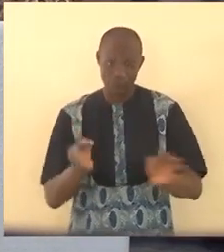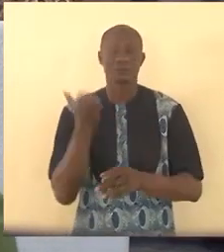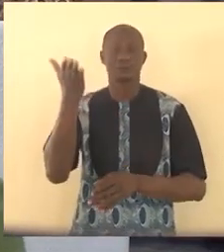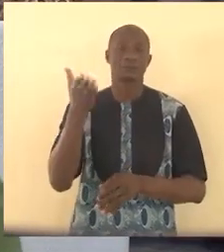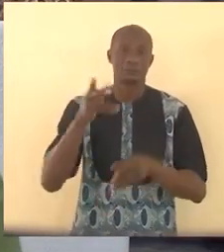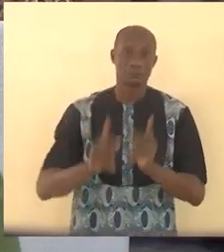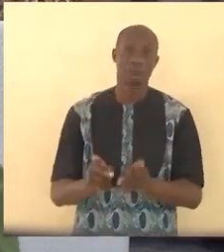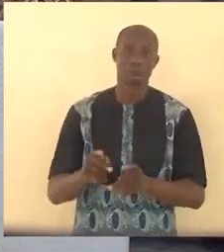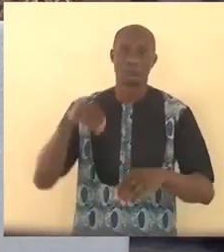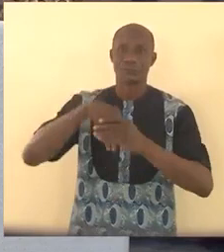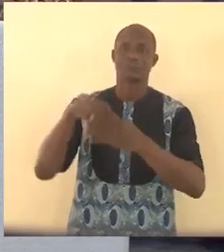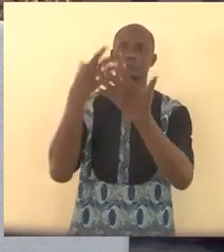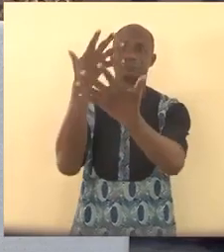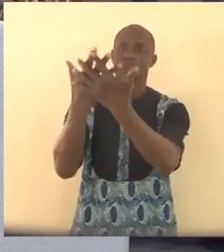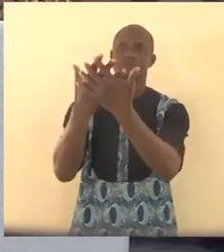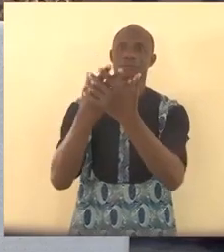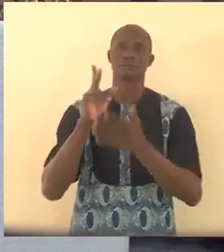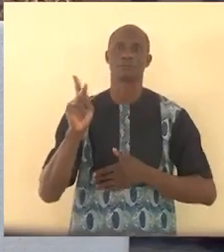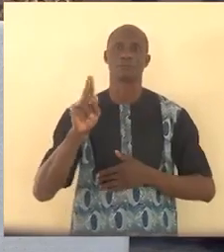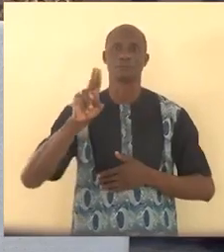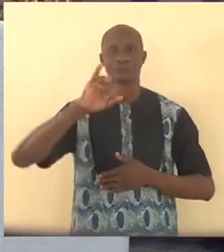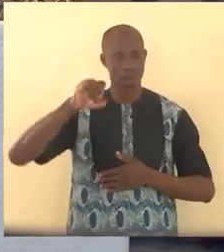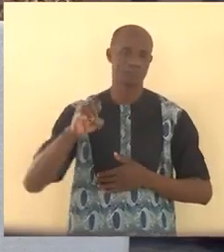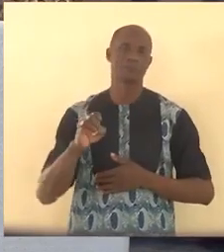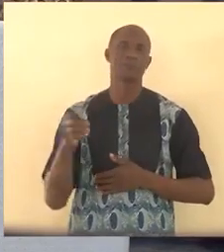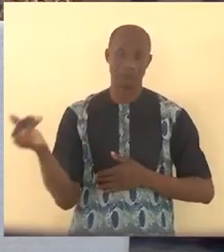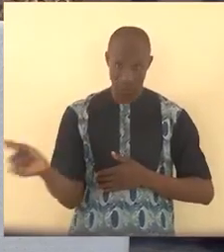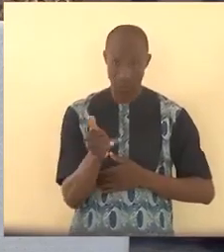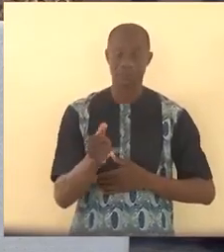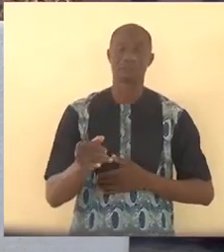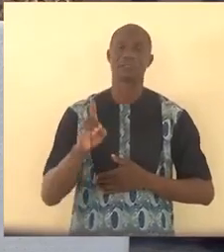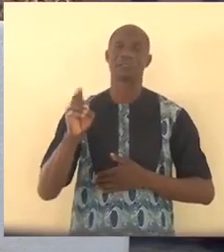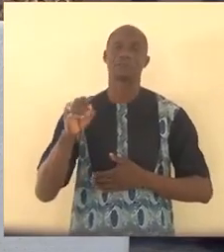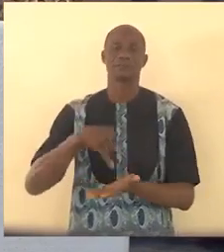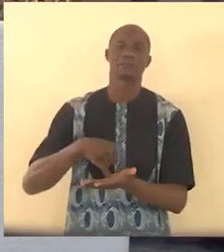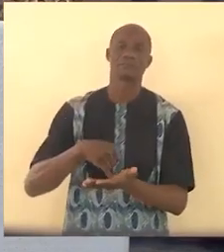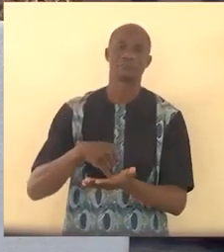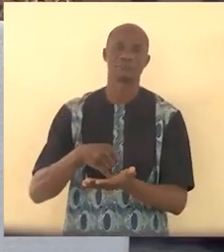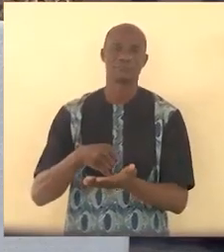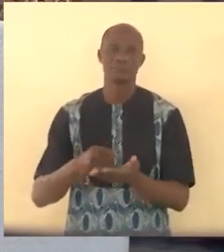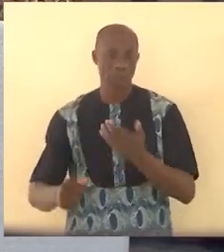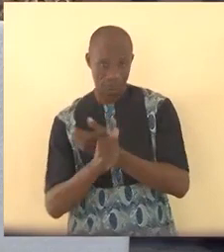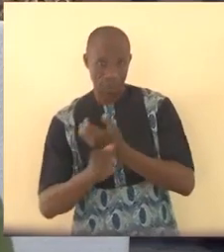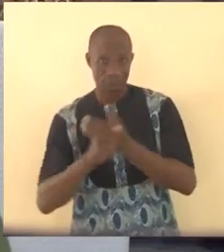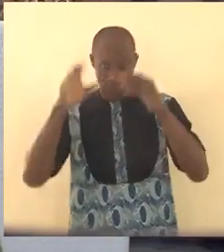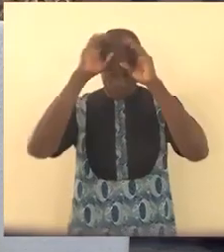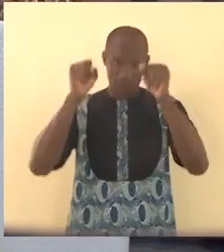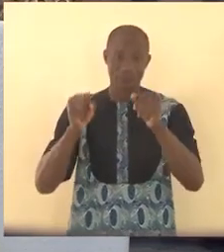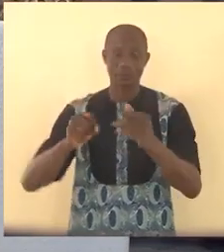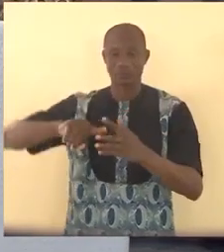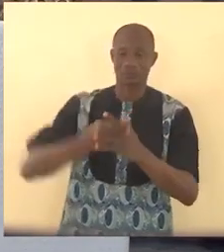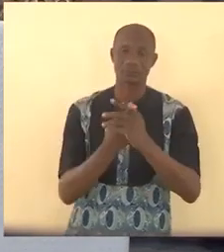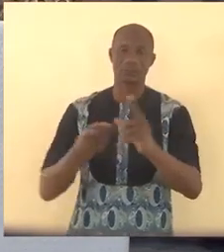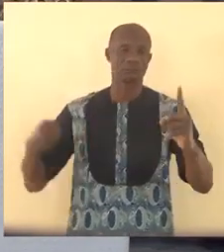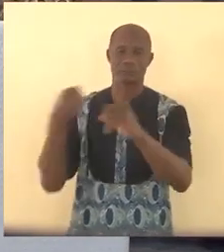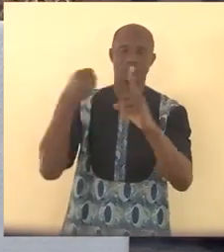people in Kuje prison. They carried it out. They threatened president. They already started attacking